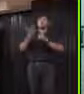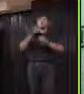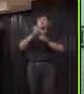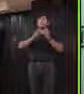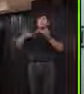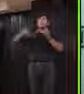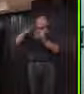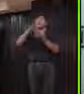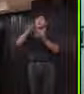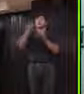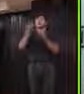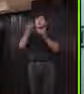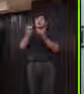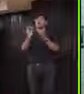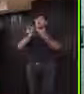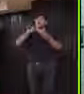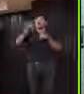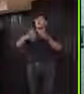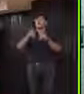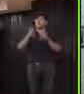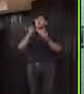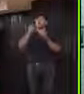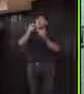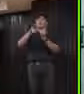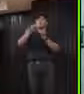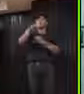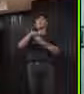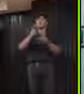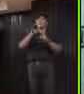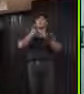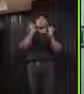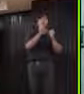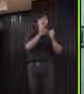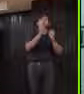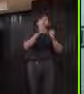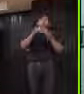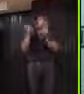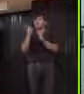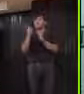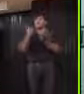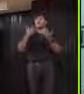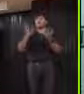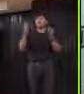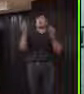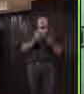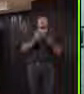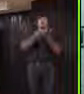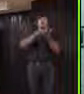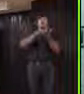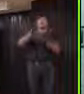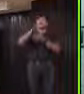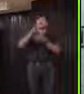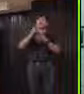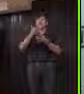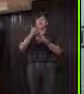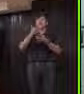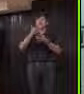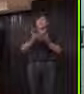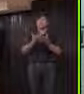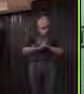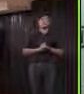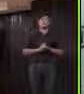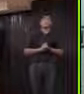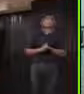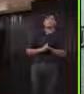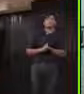the opportunity to vote in their state, whether it's Jammu or Kashmir or anything new that was carved out? Thank you. Right, so we in front